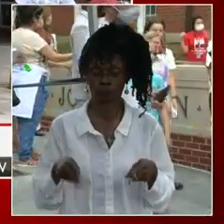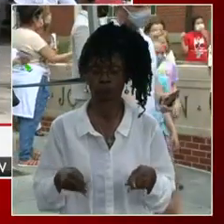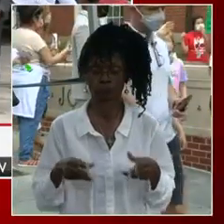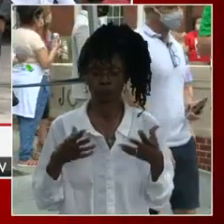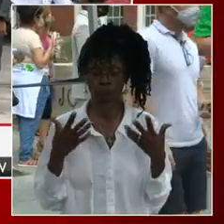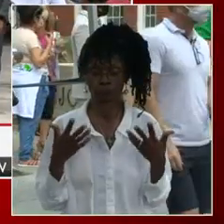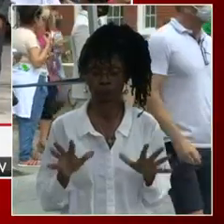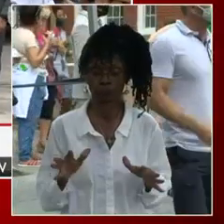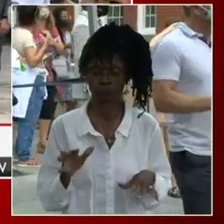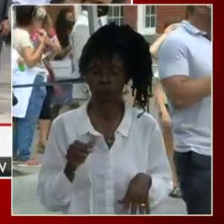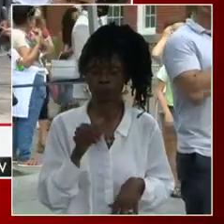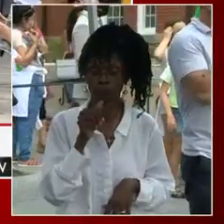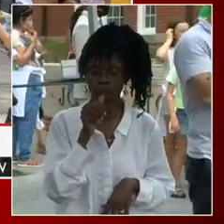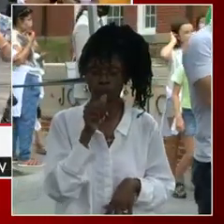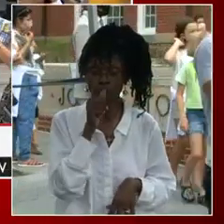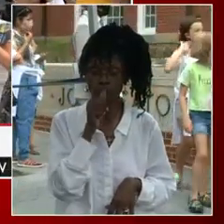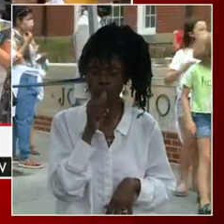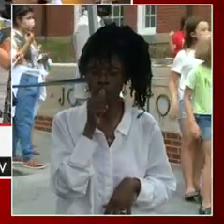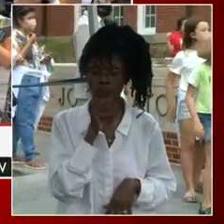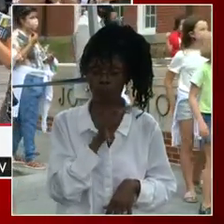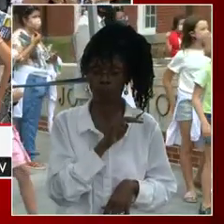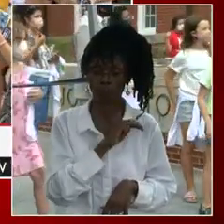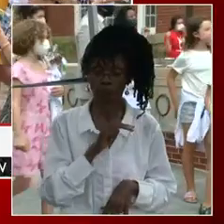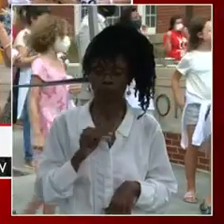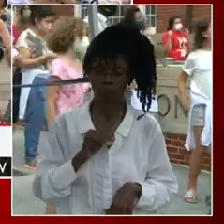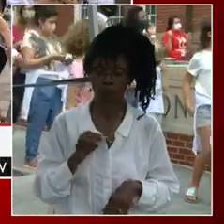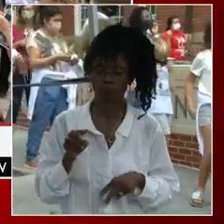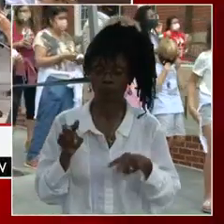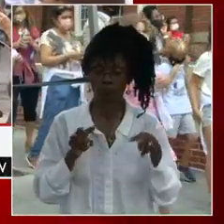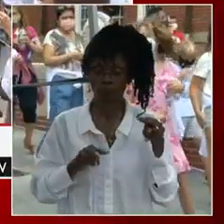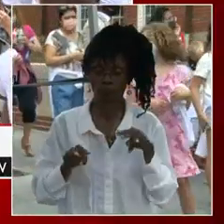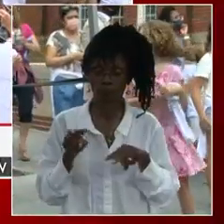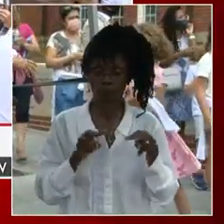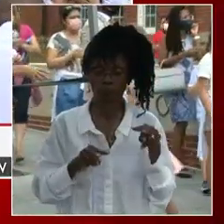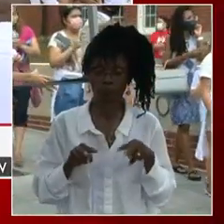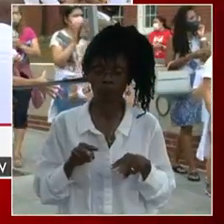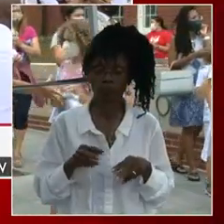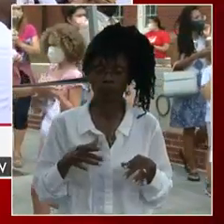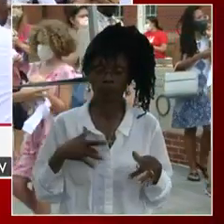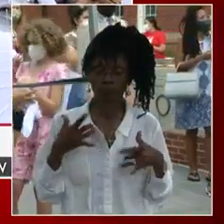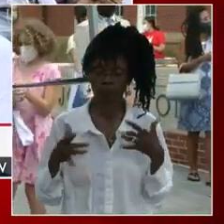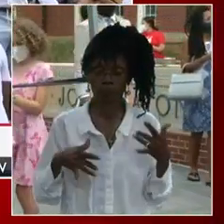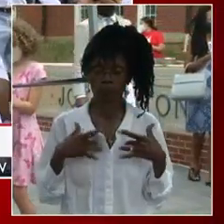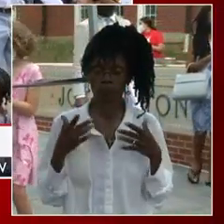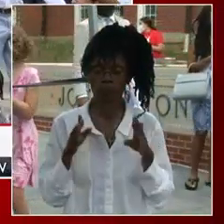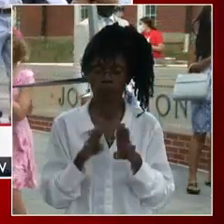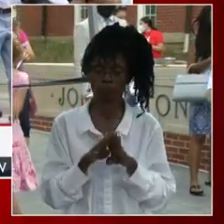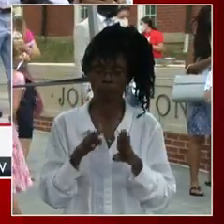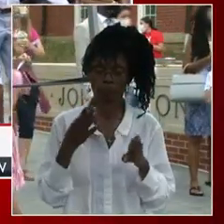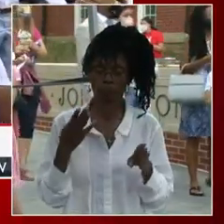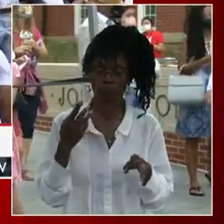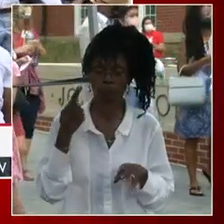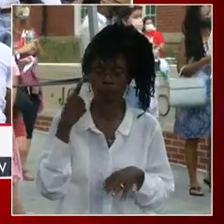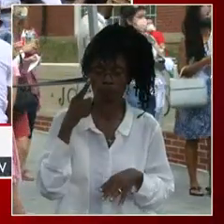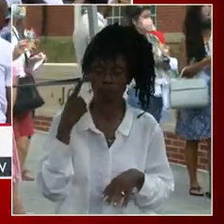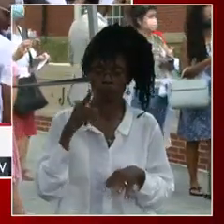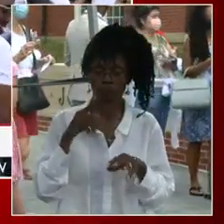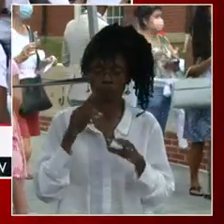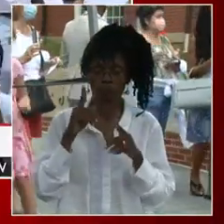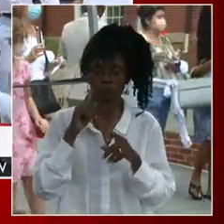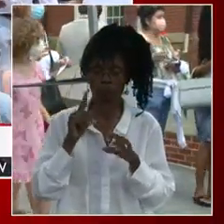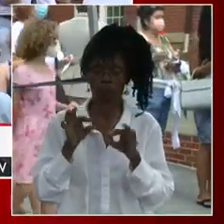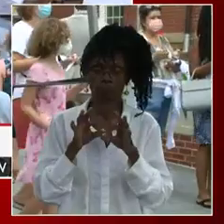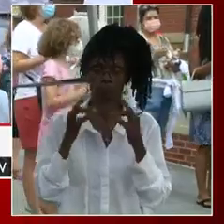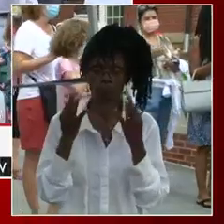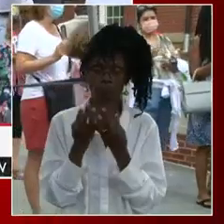mayor is not including the public. We look forward to opening our doors tomorrow for our boys and girls and our families to find their